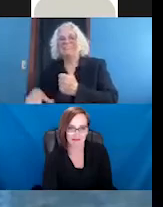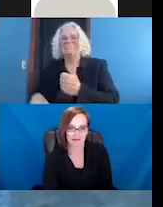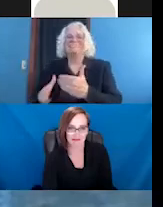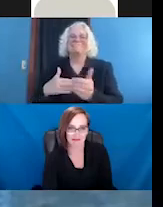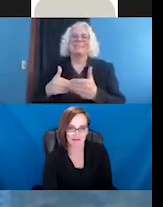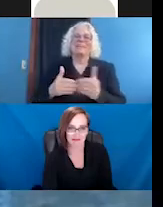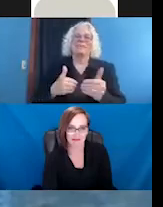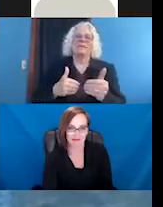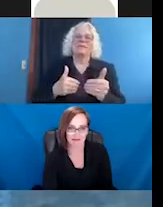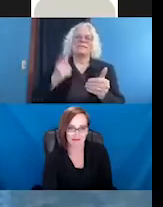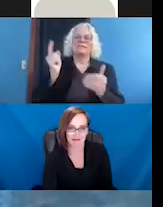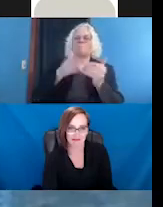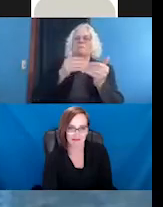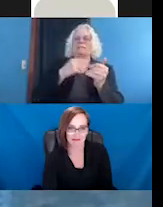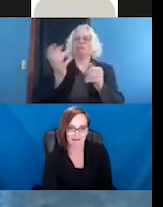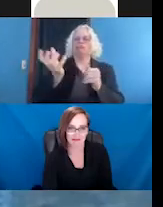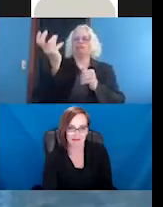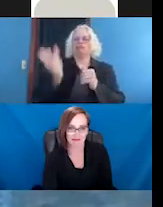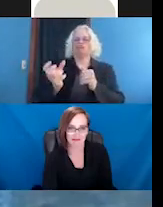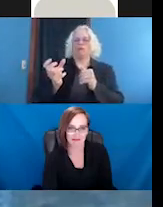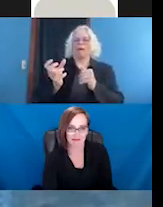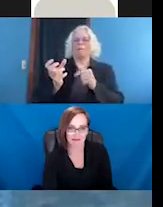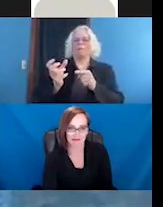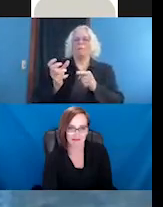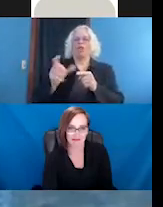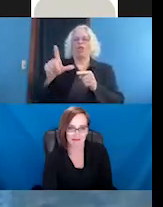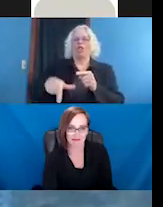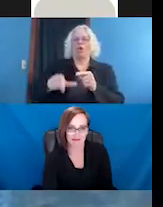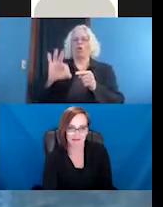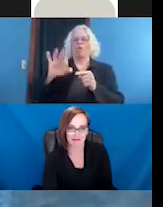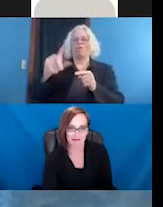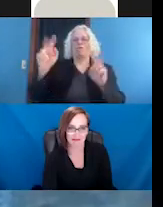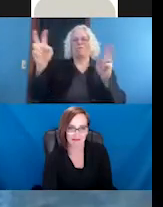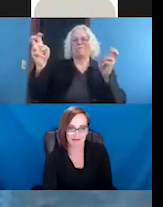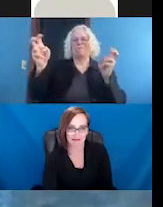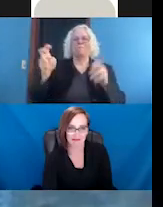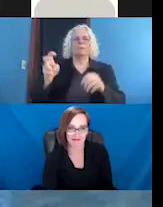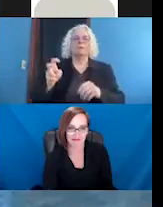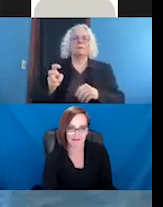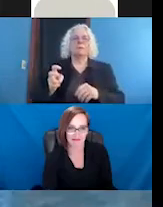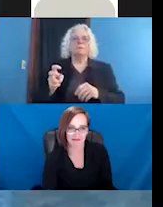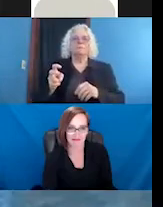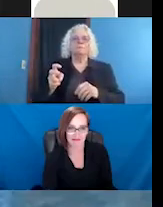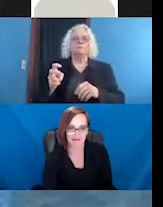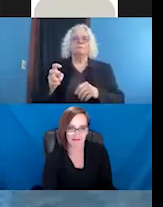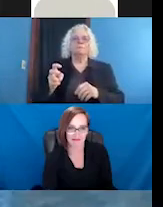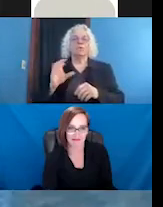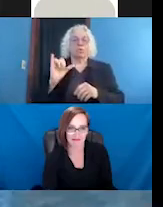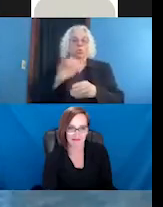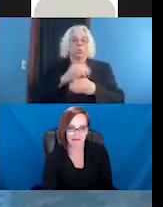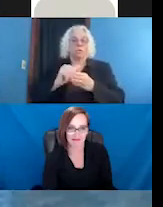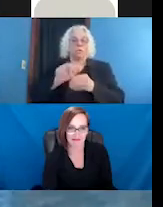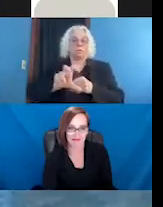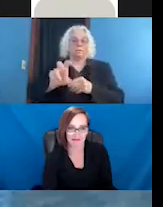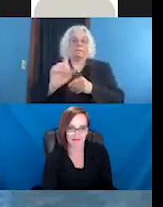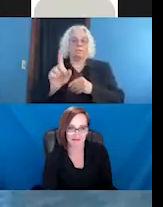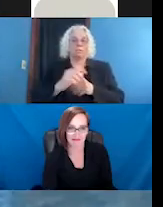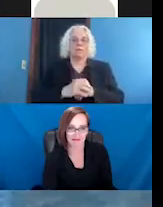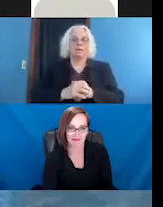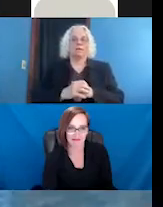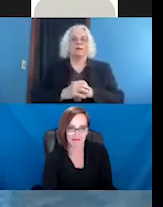fruit, I think, when it comes to young people that we could use ARPA dollars for. So, for example, if you think about foster